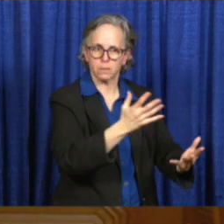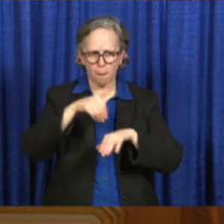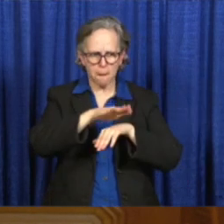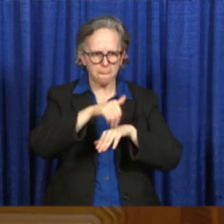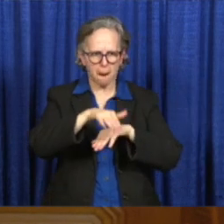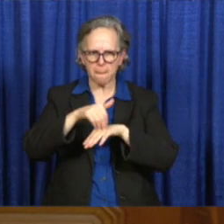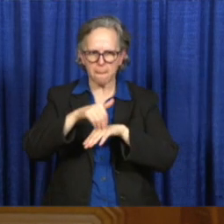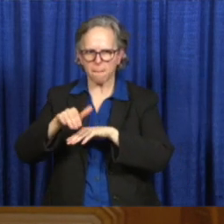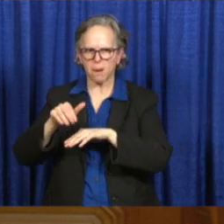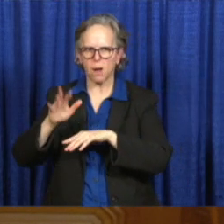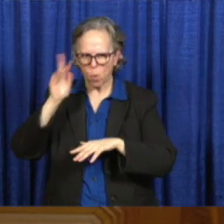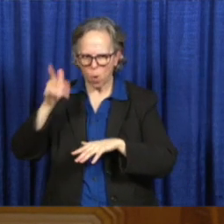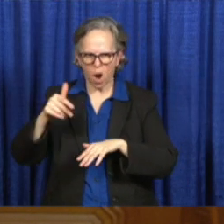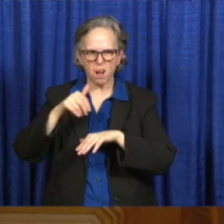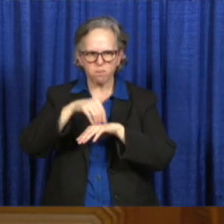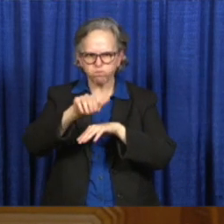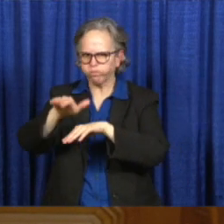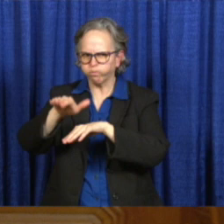Department regards